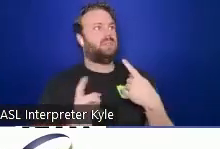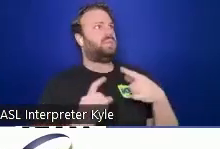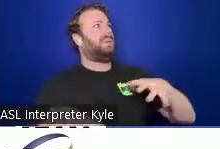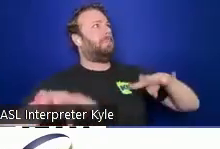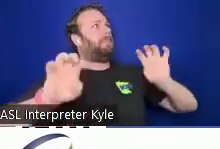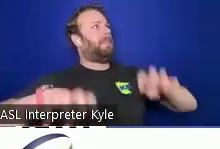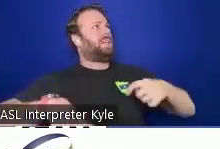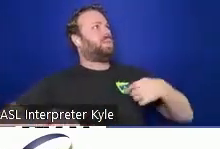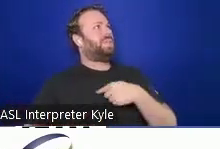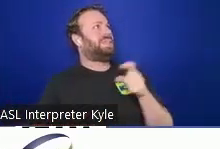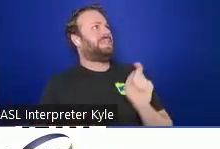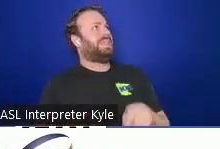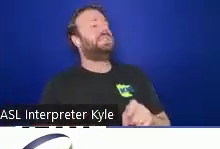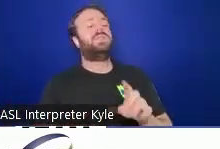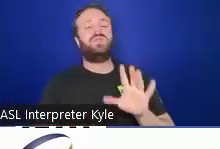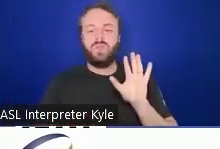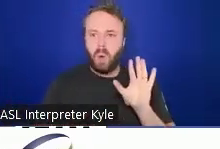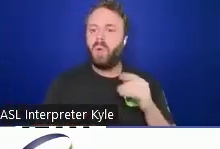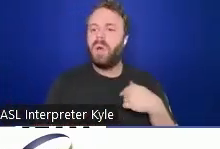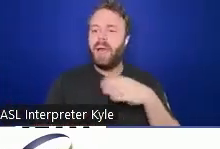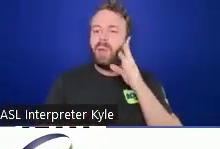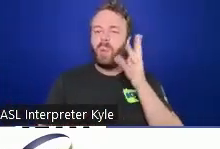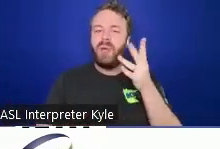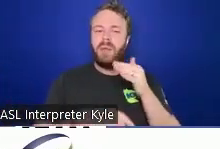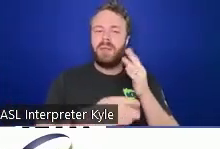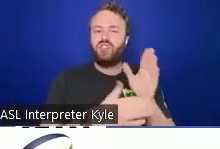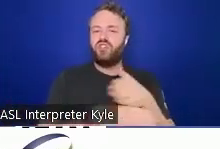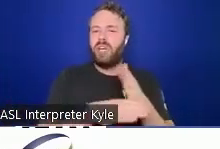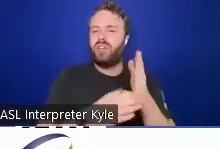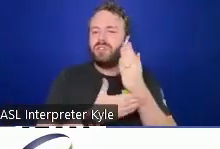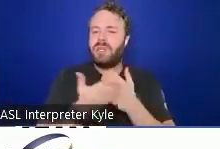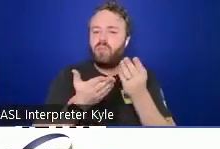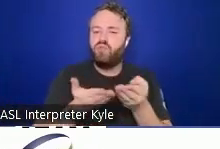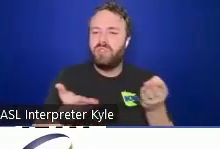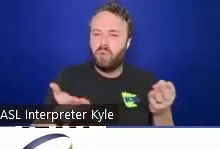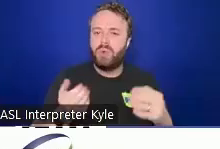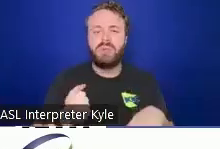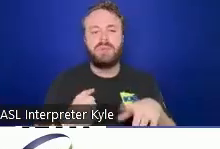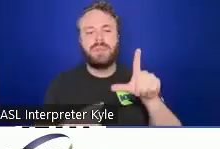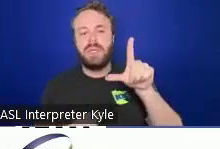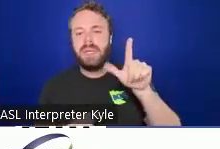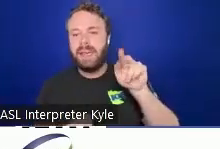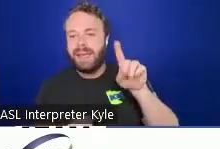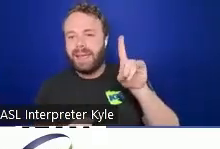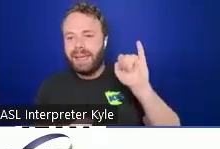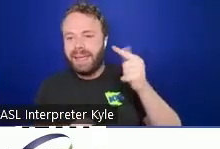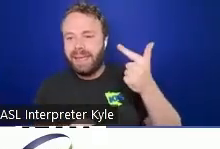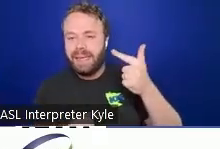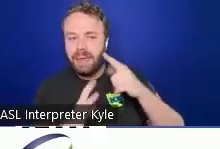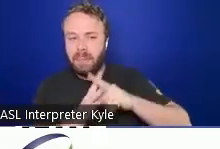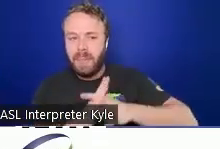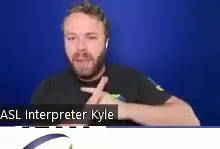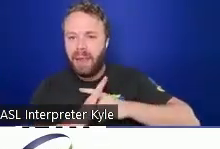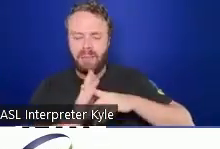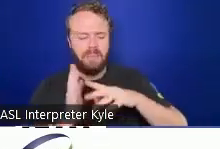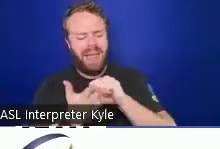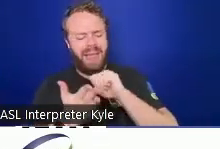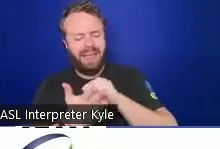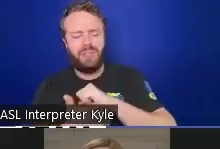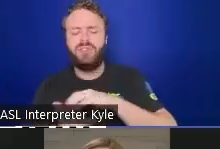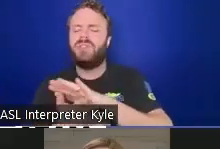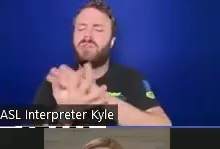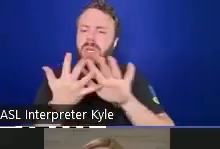send through a couple of different resources. We have landing pages. We've been really trying to keep them updated based on guidance